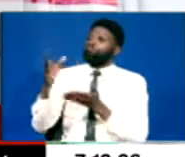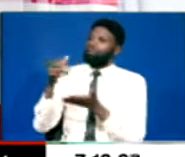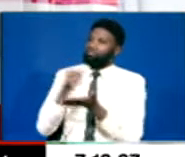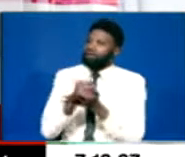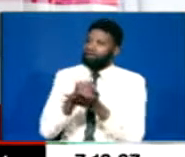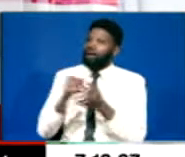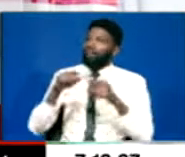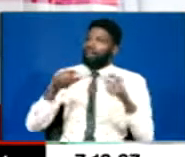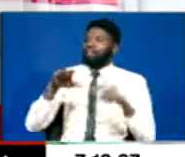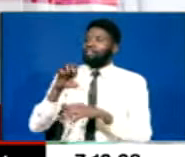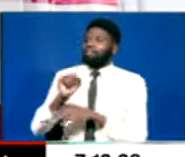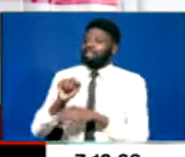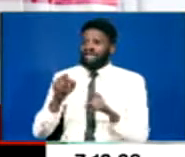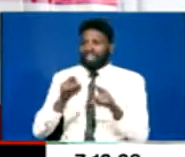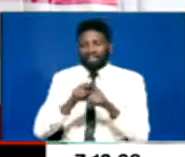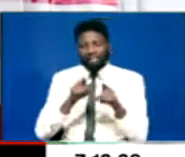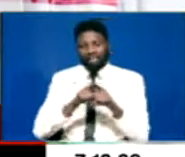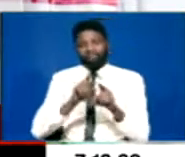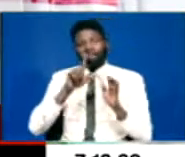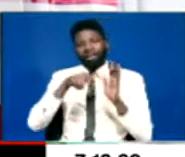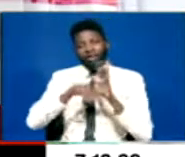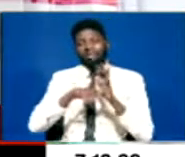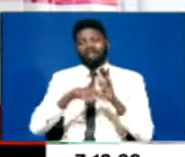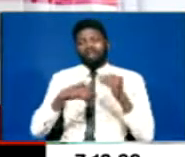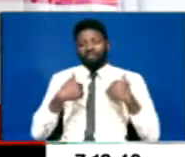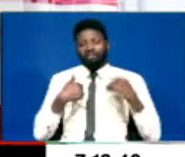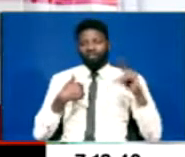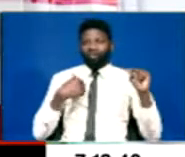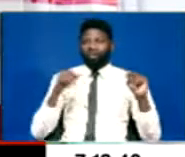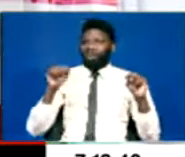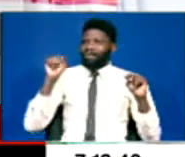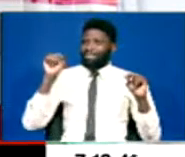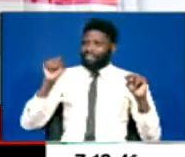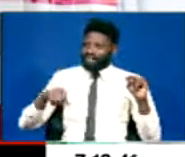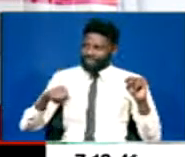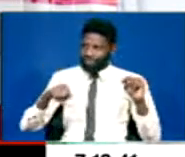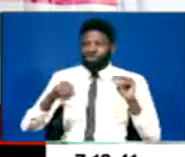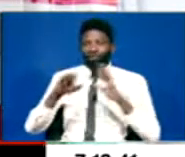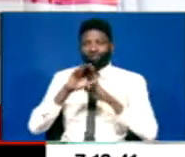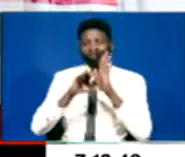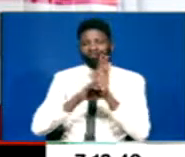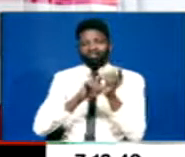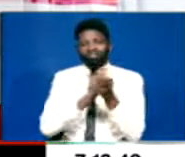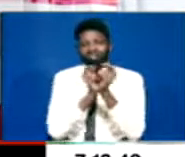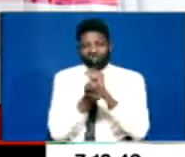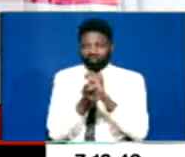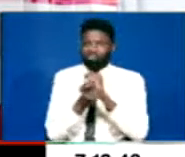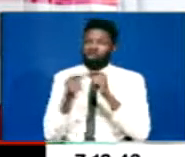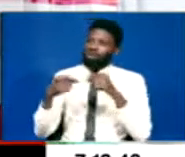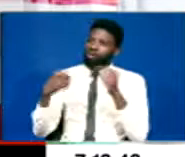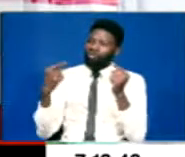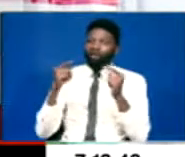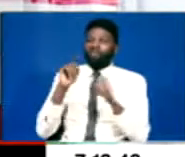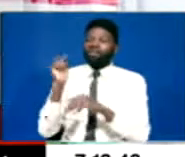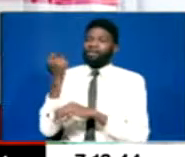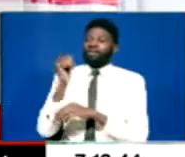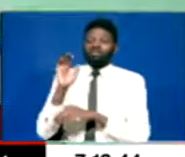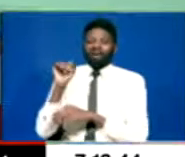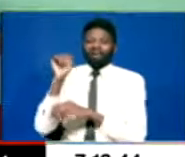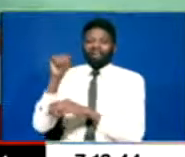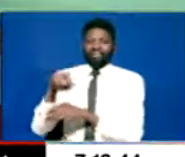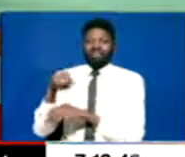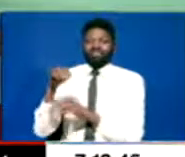or orange side, thereby rejecting the draft and opposing the president, and his yes or banana side.